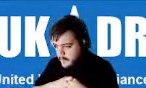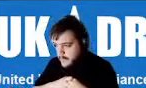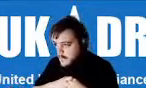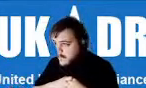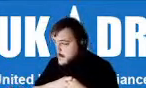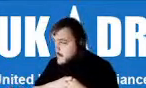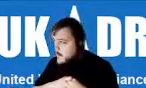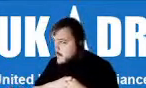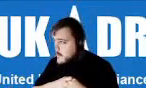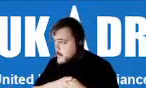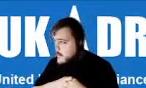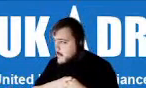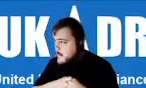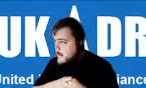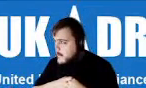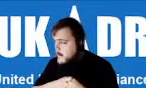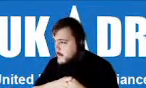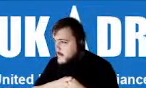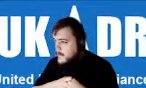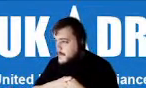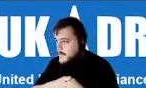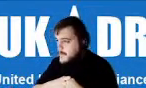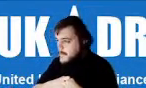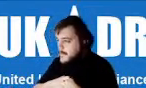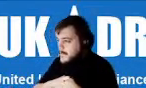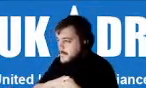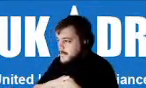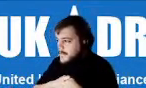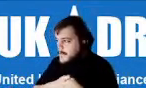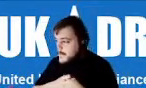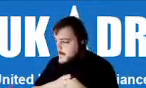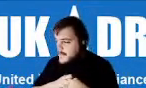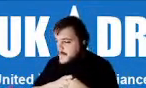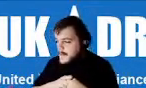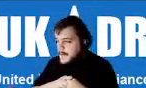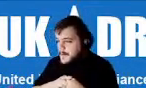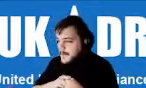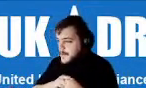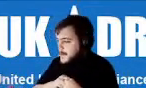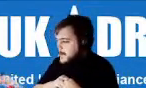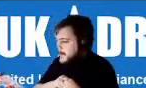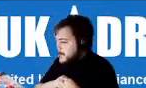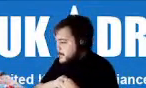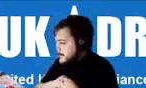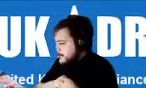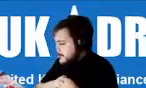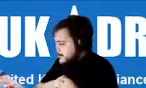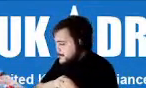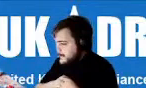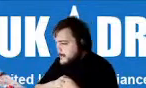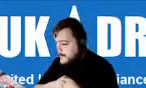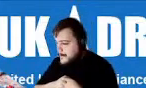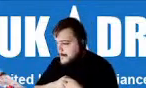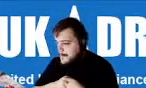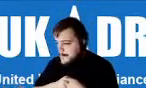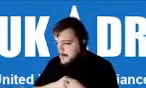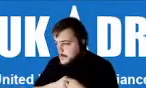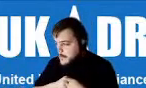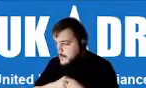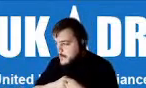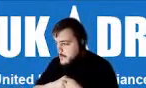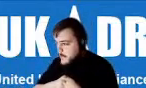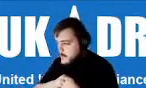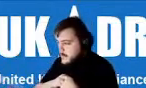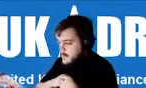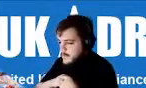David actually is a member of the advisory board now. So we have this network, if you like, supporting the activities